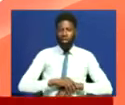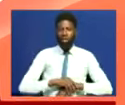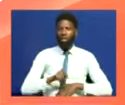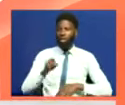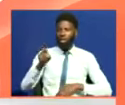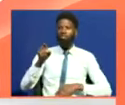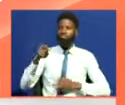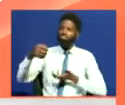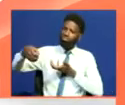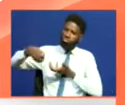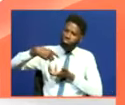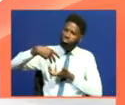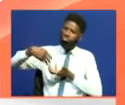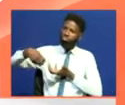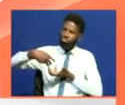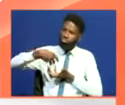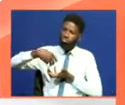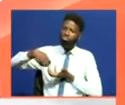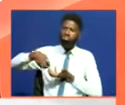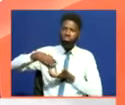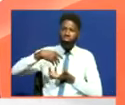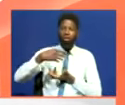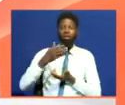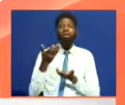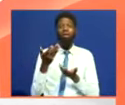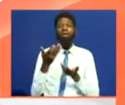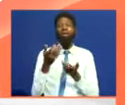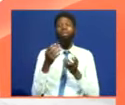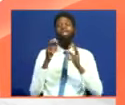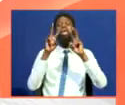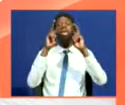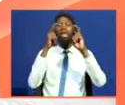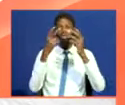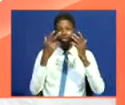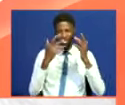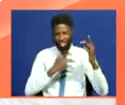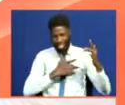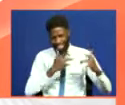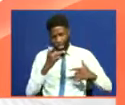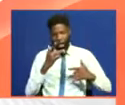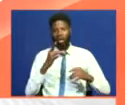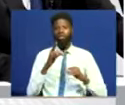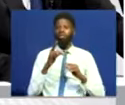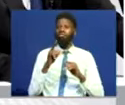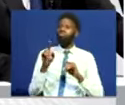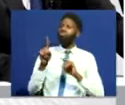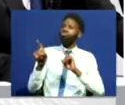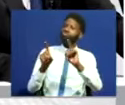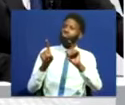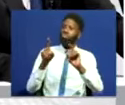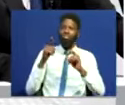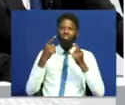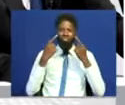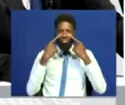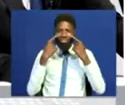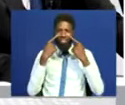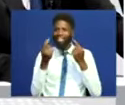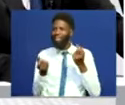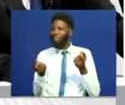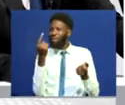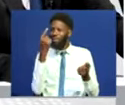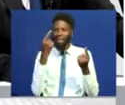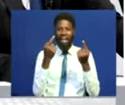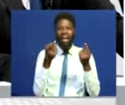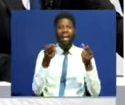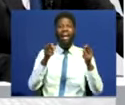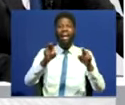and concerns, and we were asking them. We are seeing a particular trend that young women, you've even reported